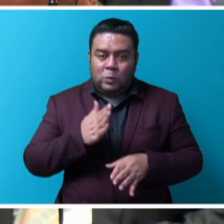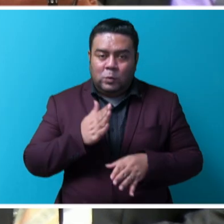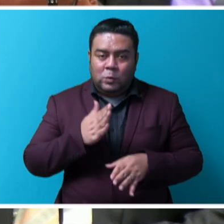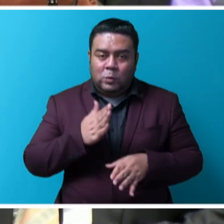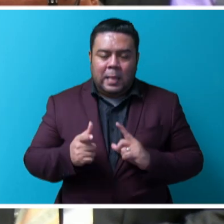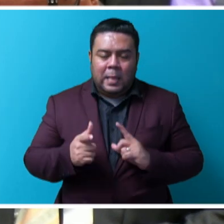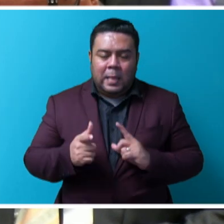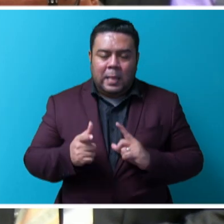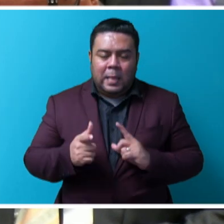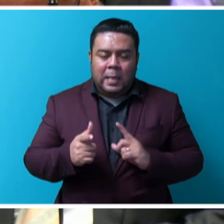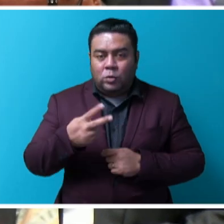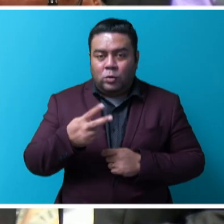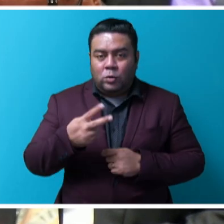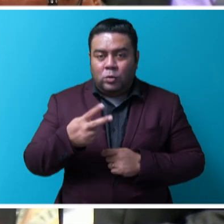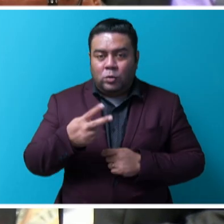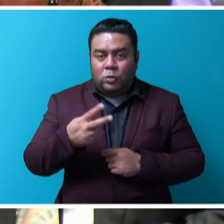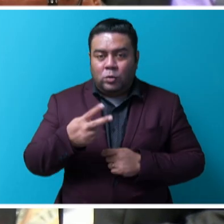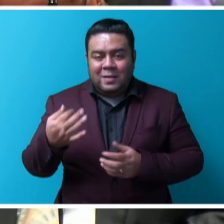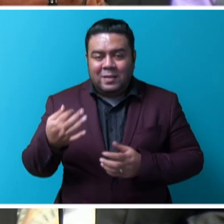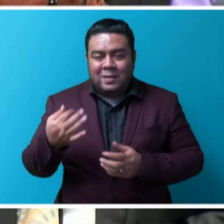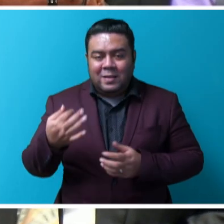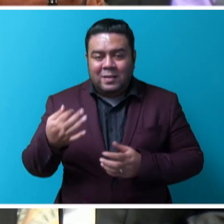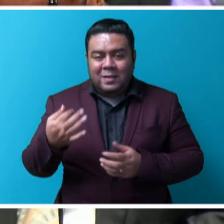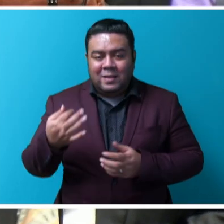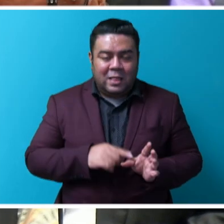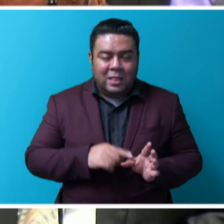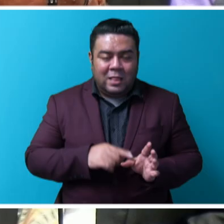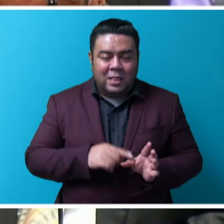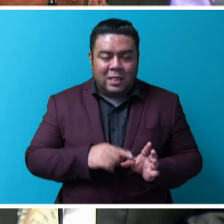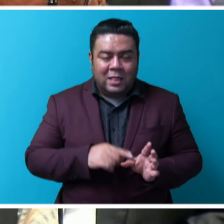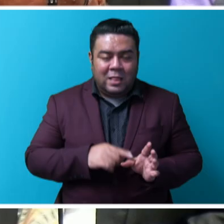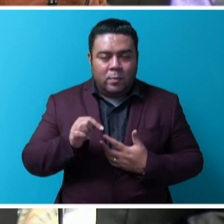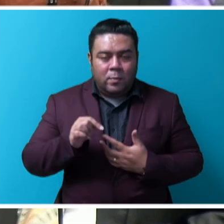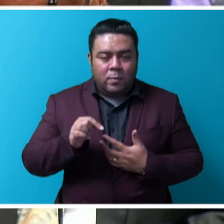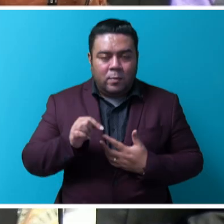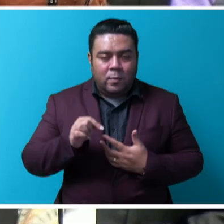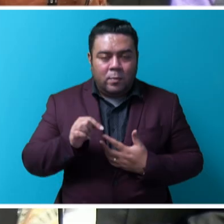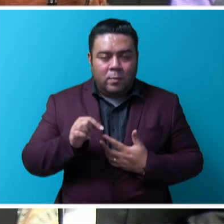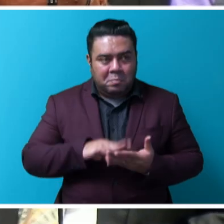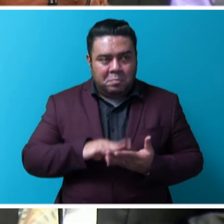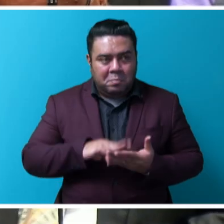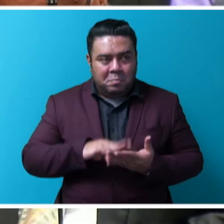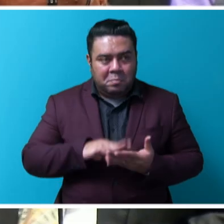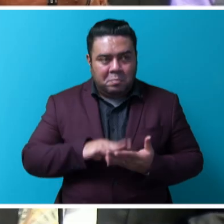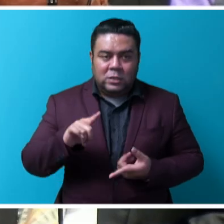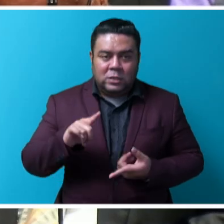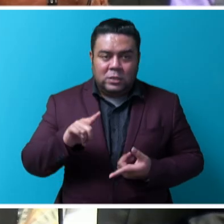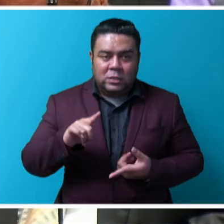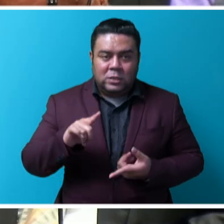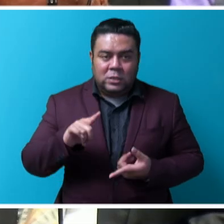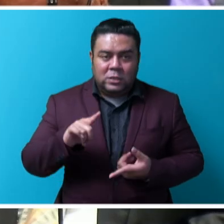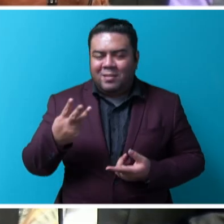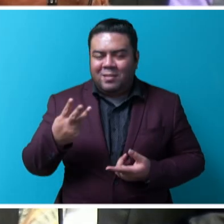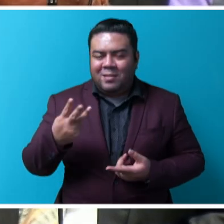options have been exhausted and only with full community consent through a process grounded